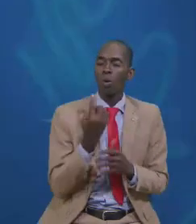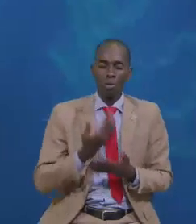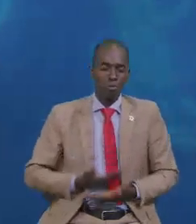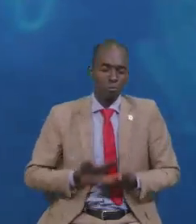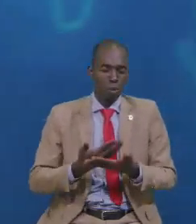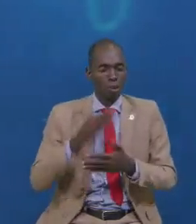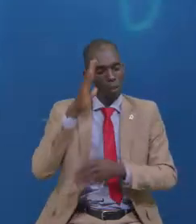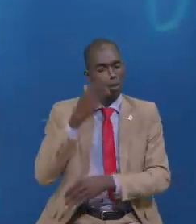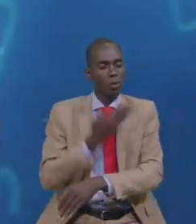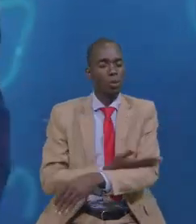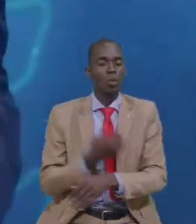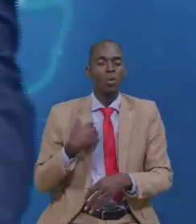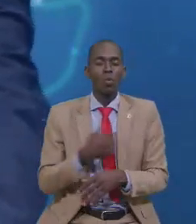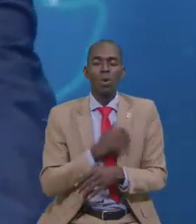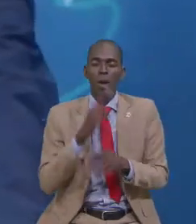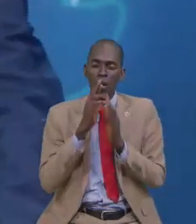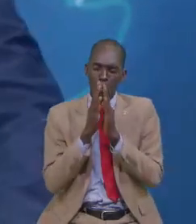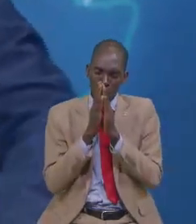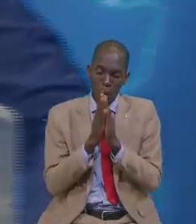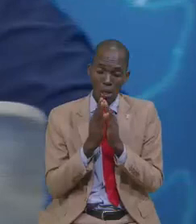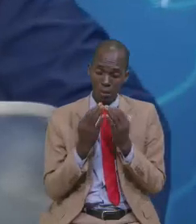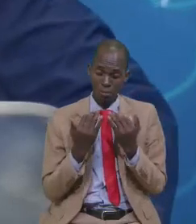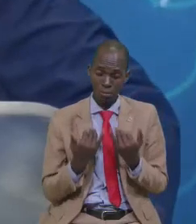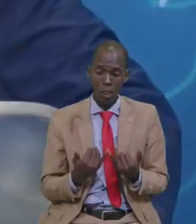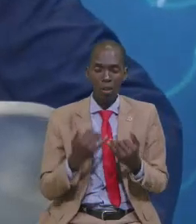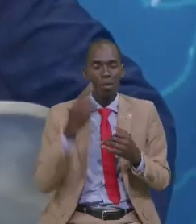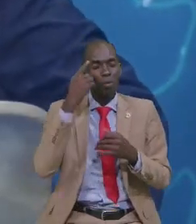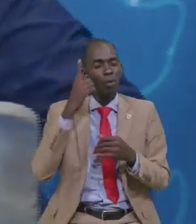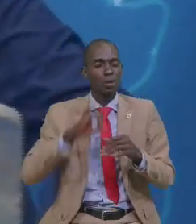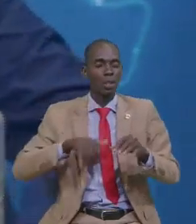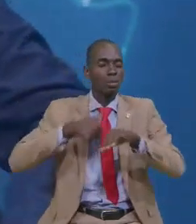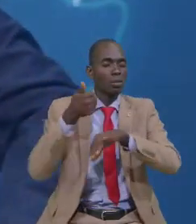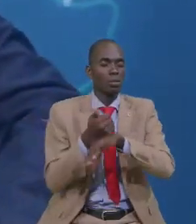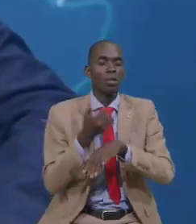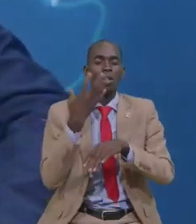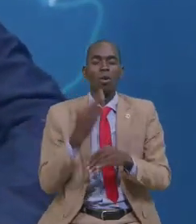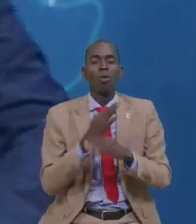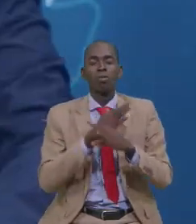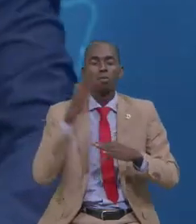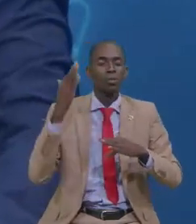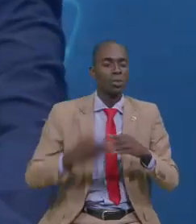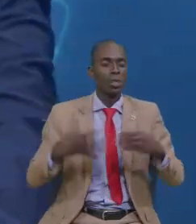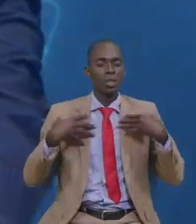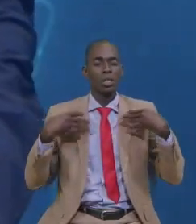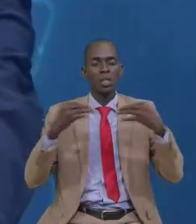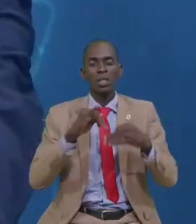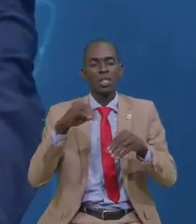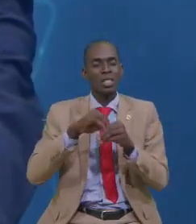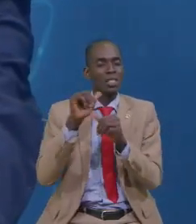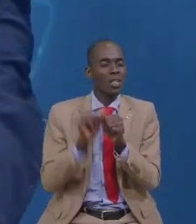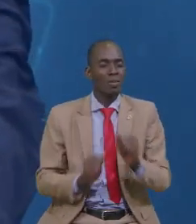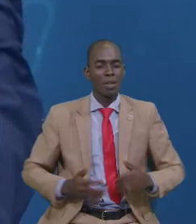We're praying now, Lord, for the confirmation of total healing in every life